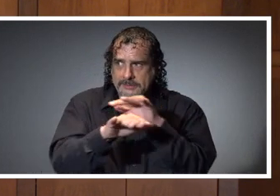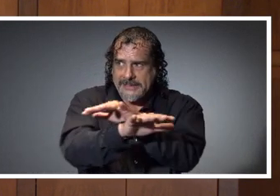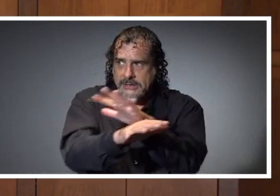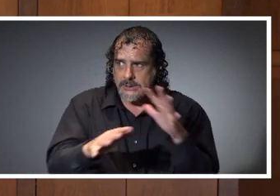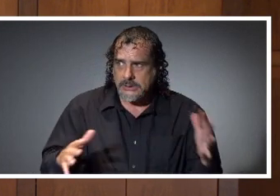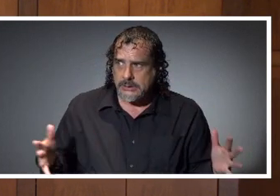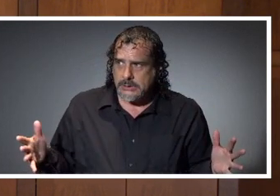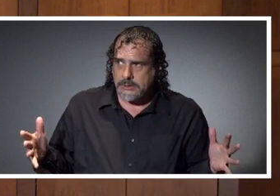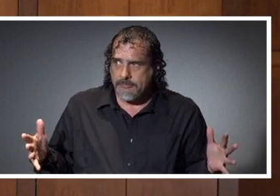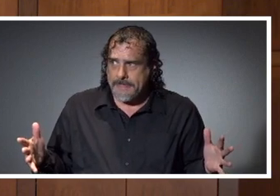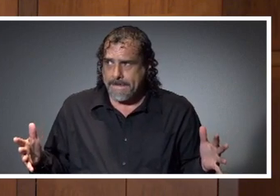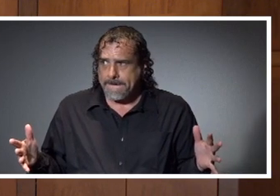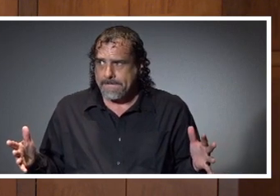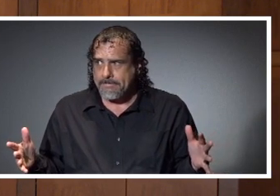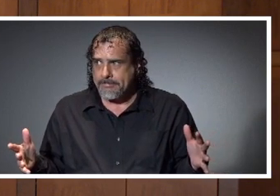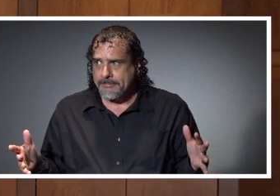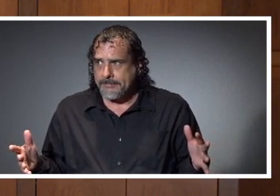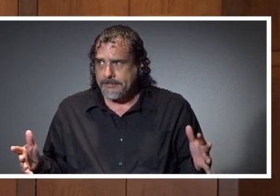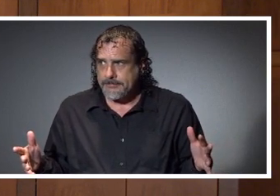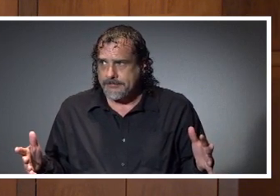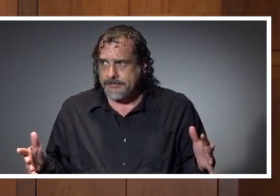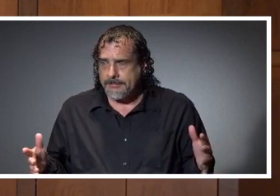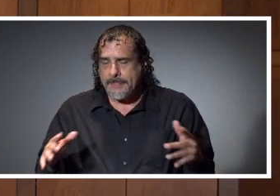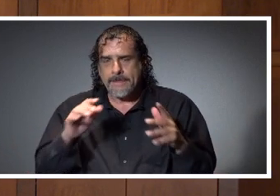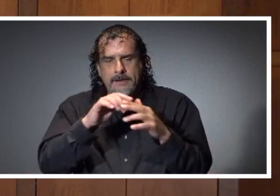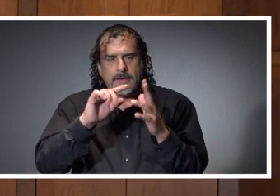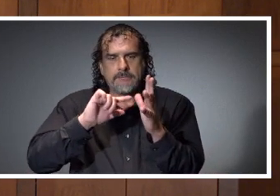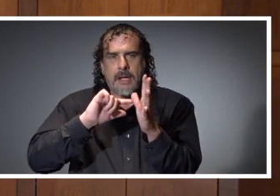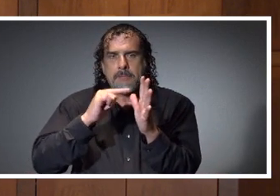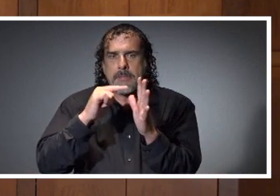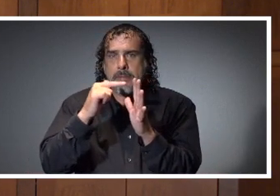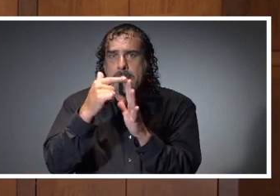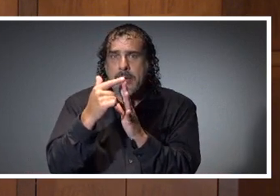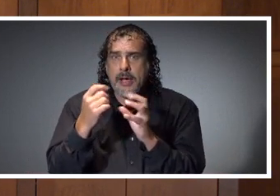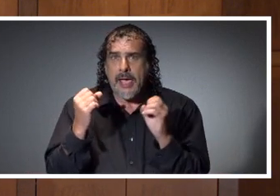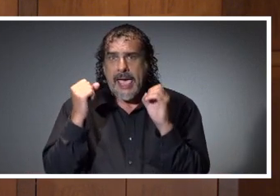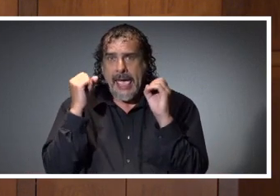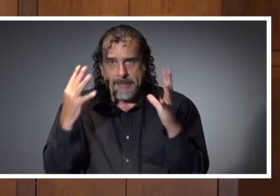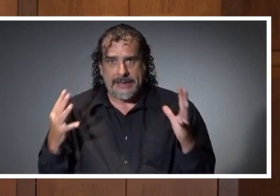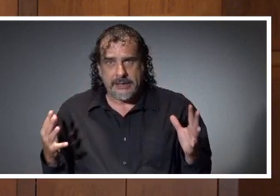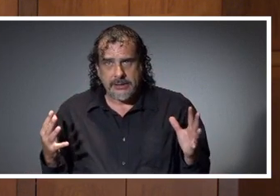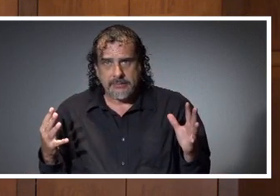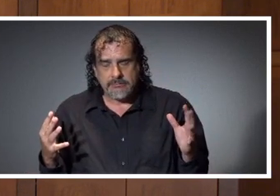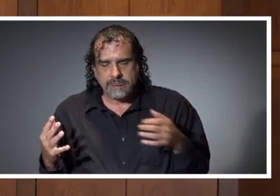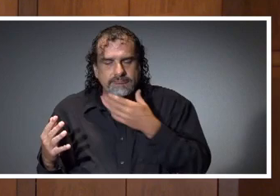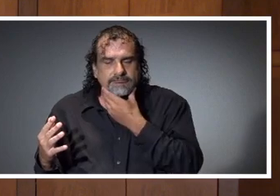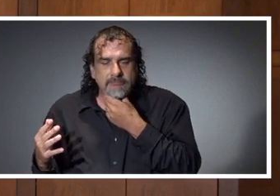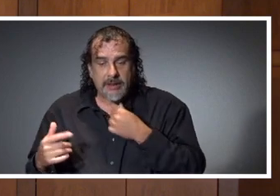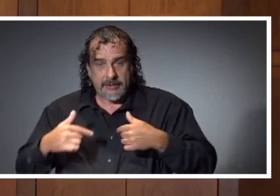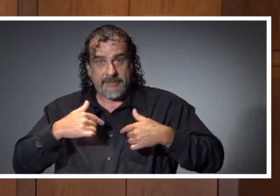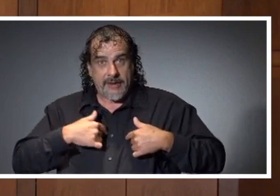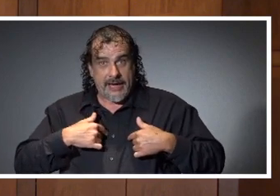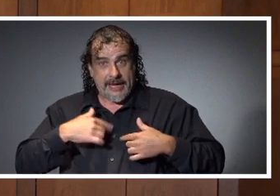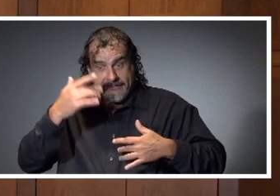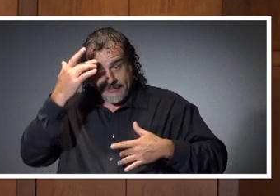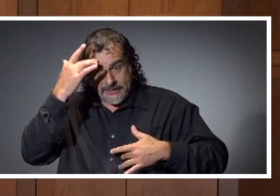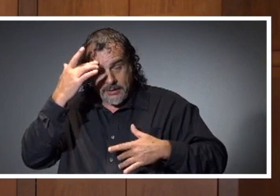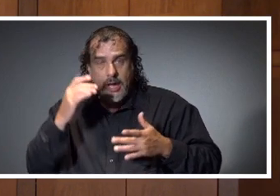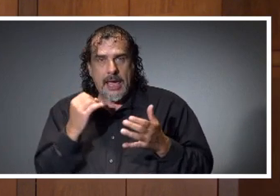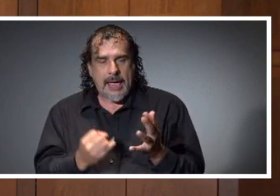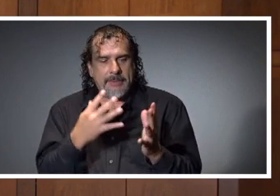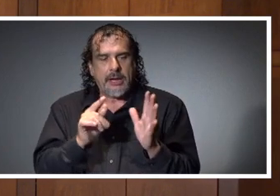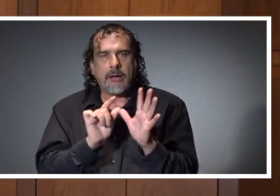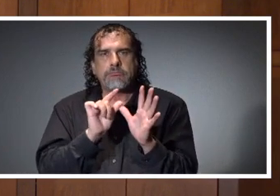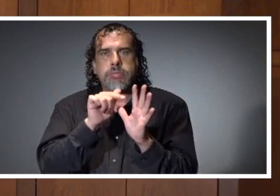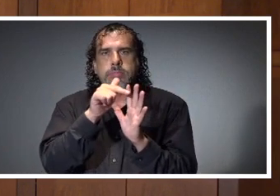so the R-naught value is really the reproductive rate. It's how many, like if I have coronavirus, how many people do I give it to? And